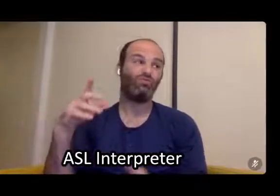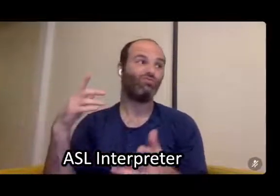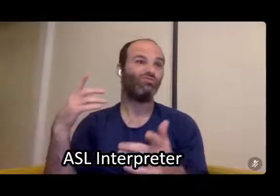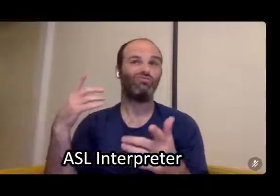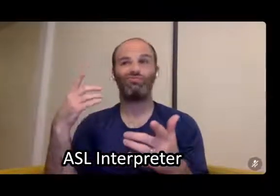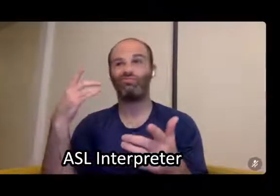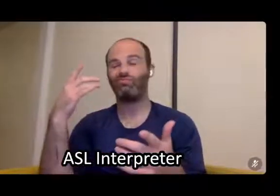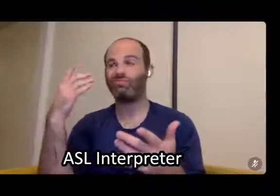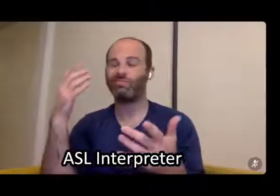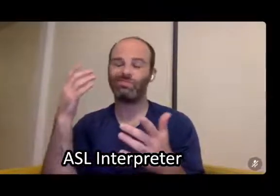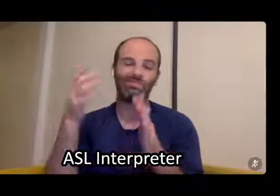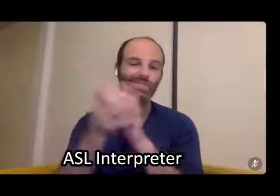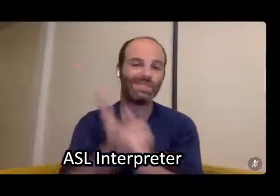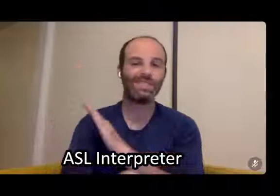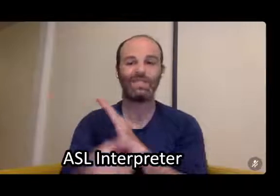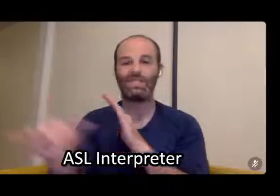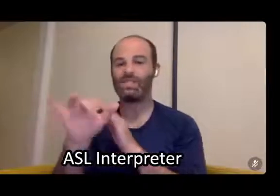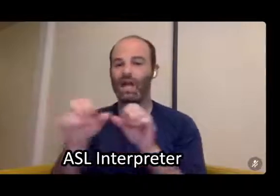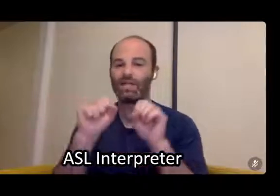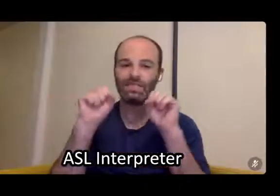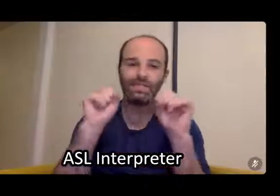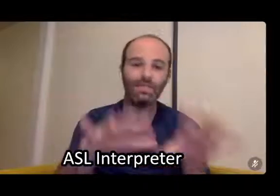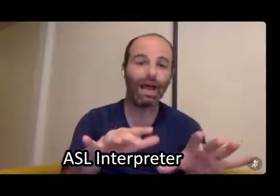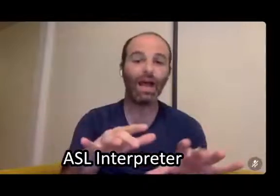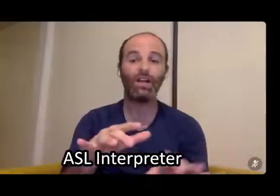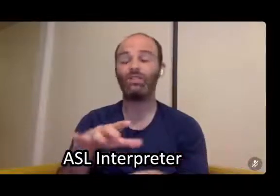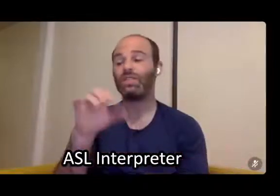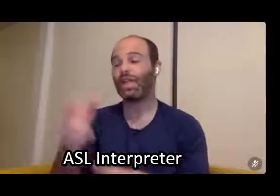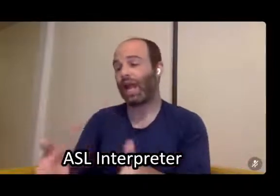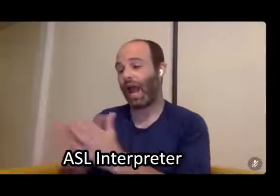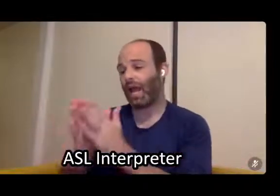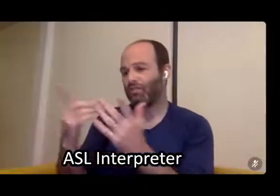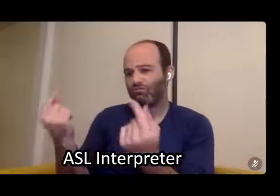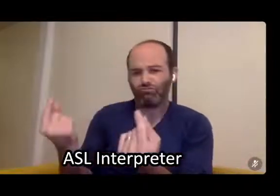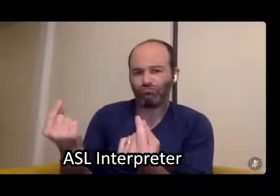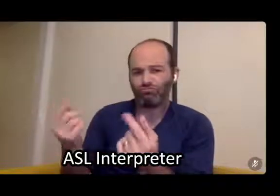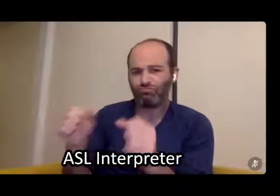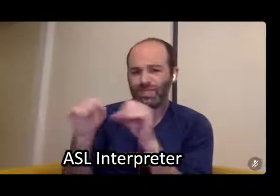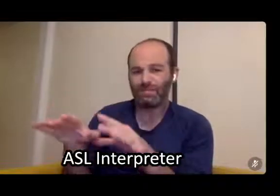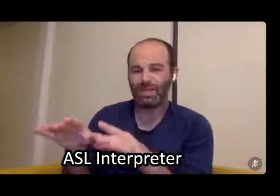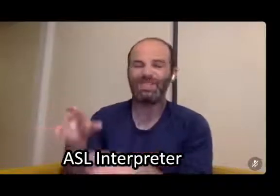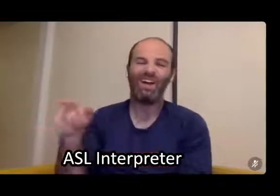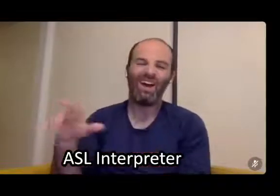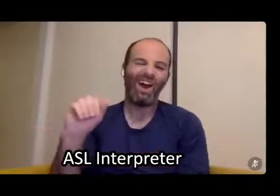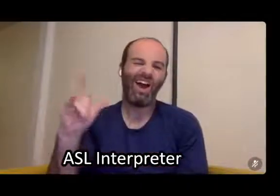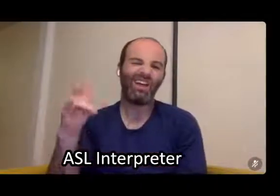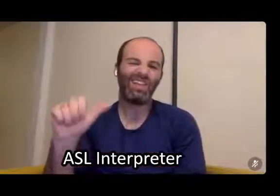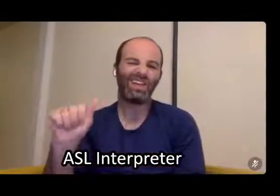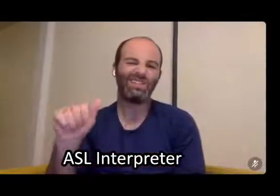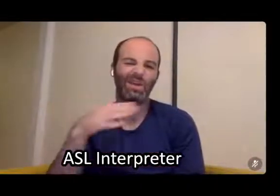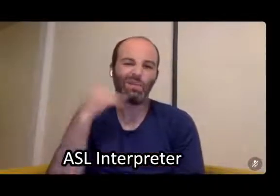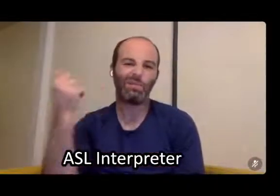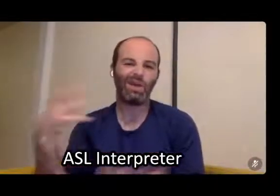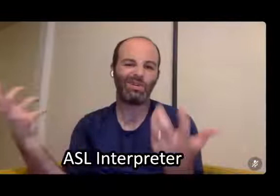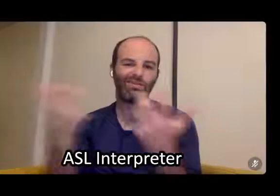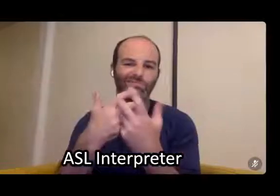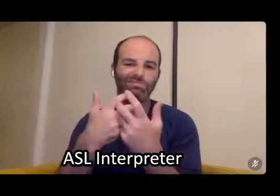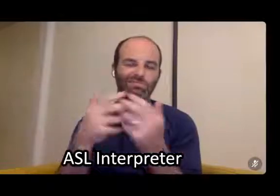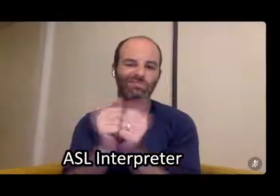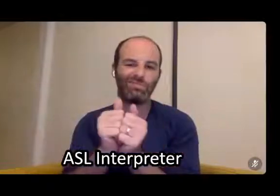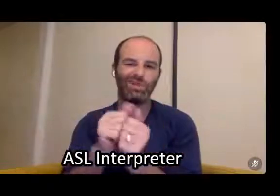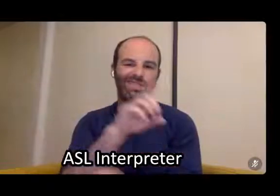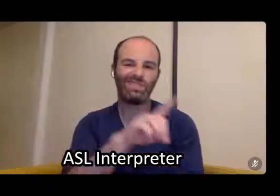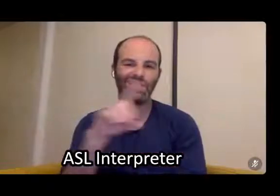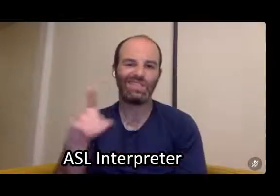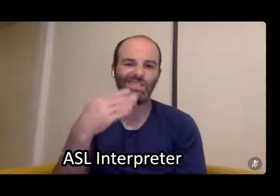ask it what it does. More so, it's D&D than any other tabletop game because